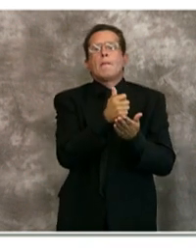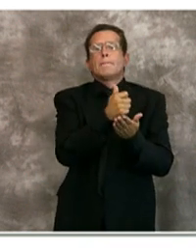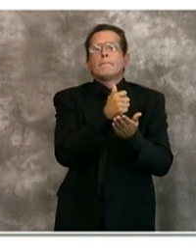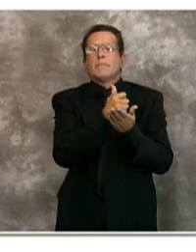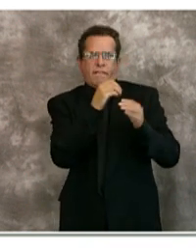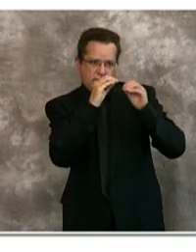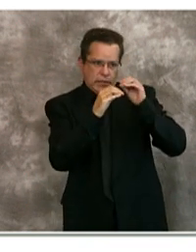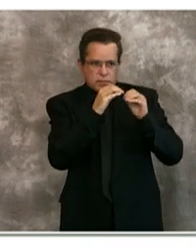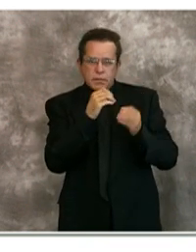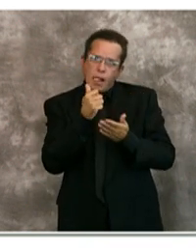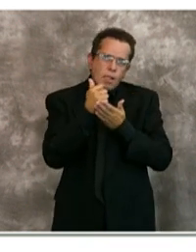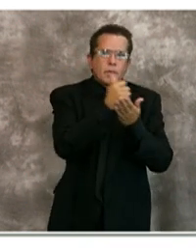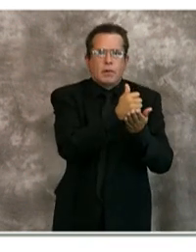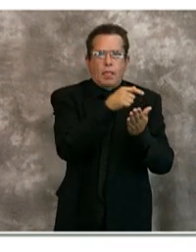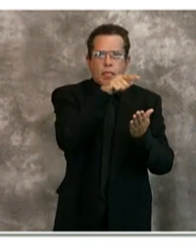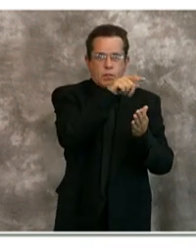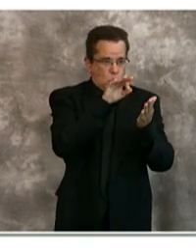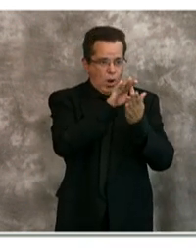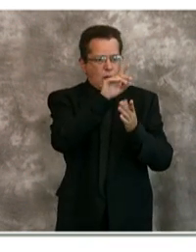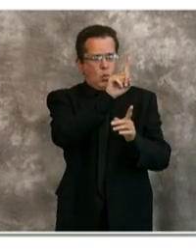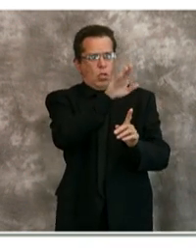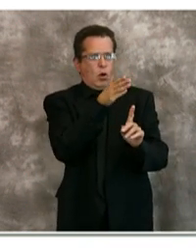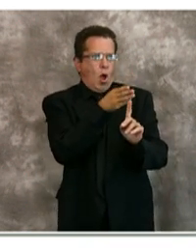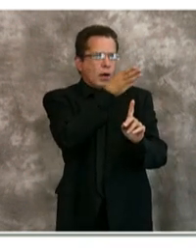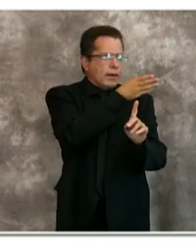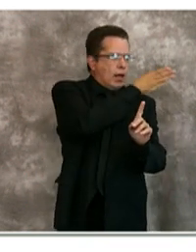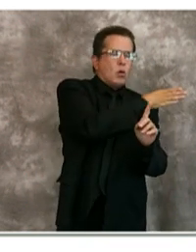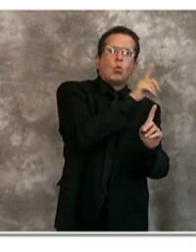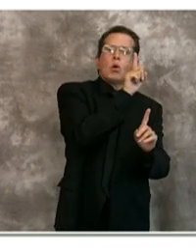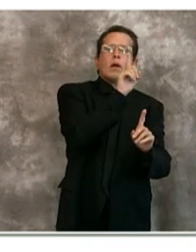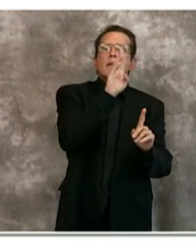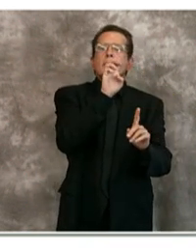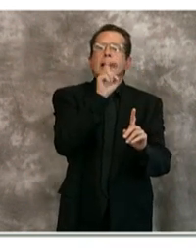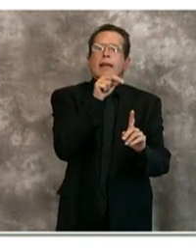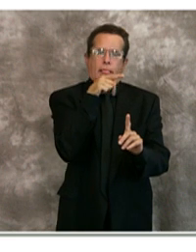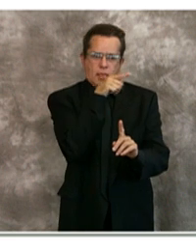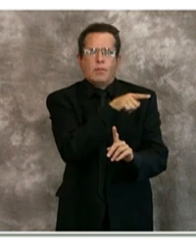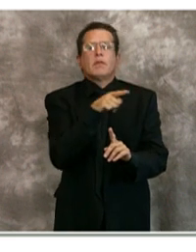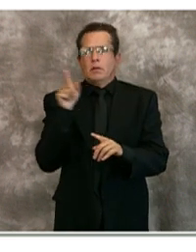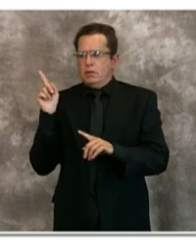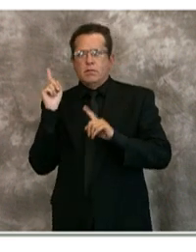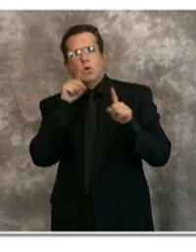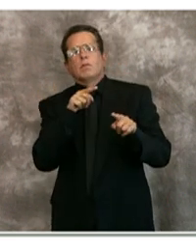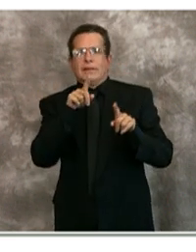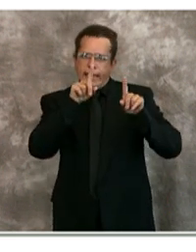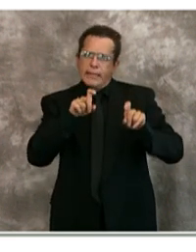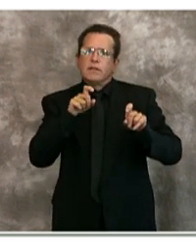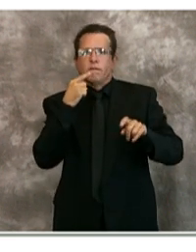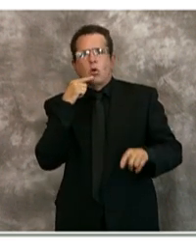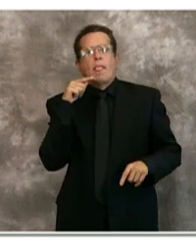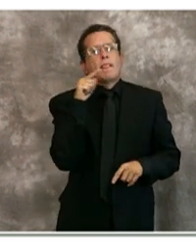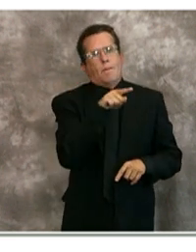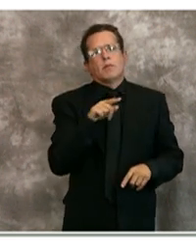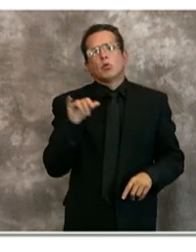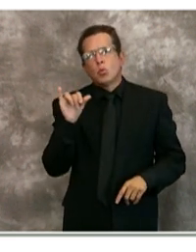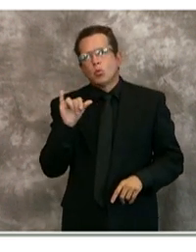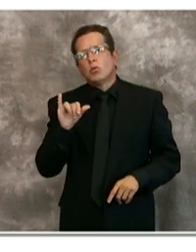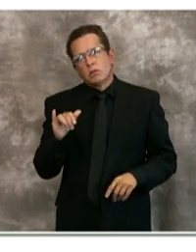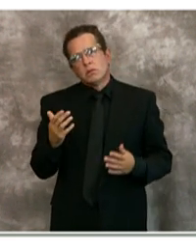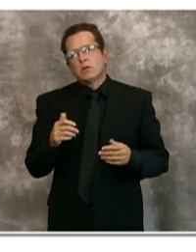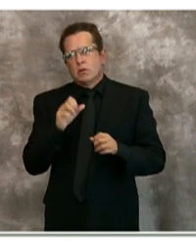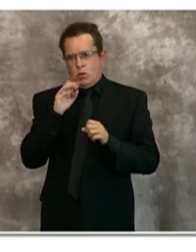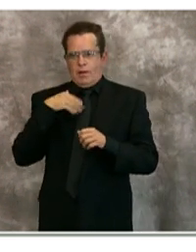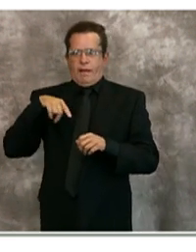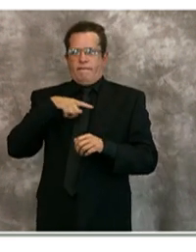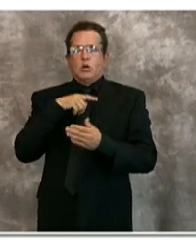early identify positive cases, track their close contacts, and get the appropriate folks tested as quickly as possible. And then, of course, our